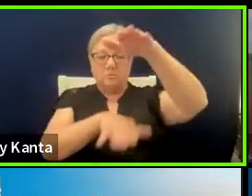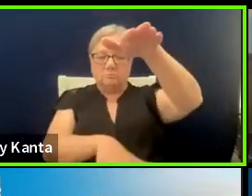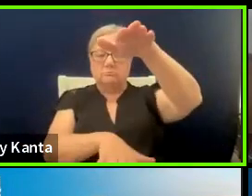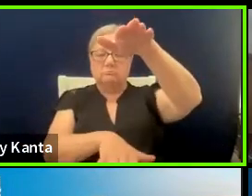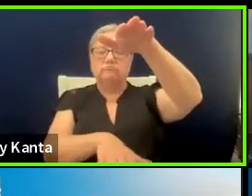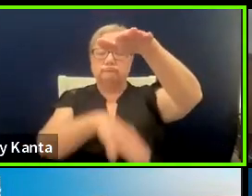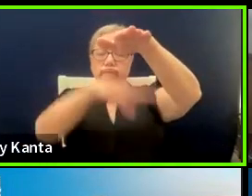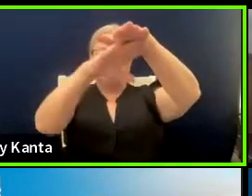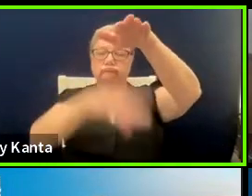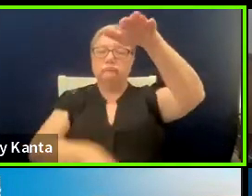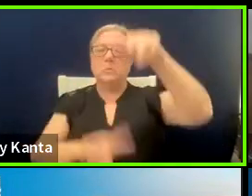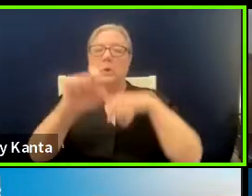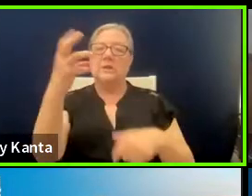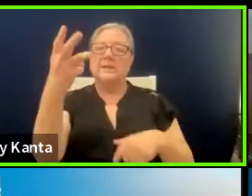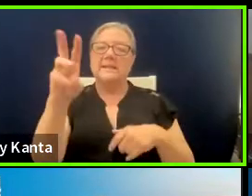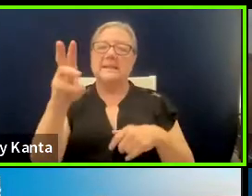basic